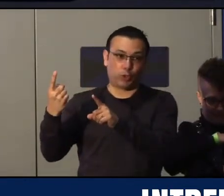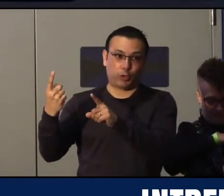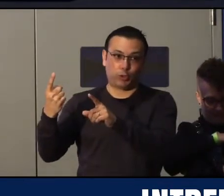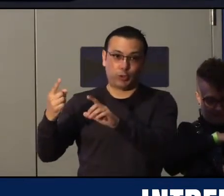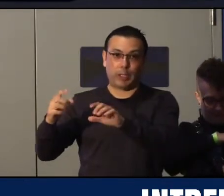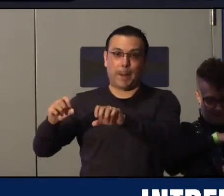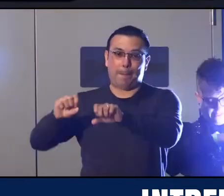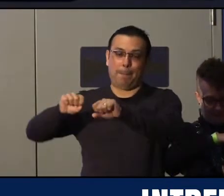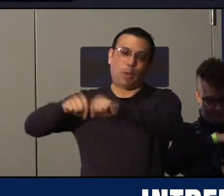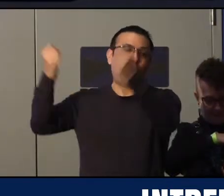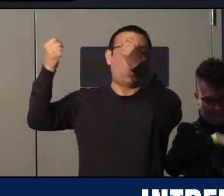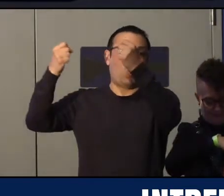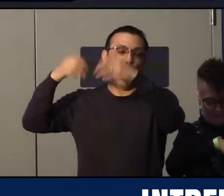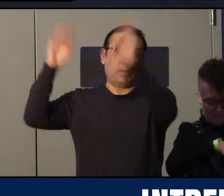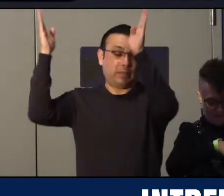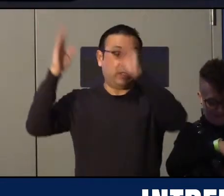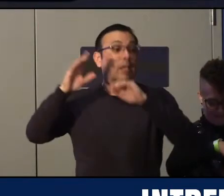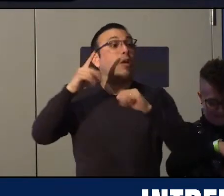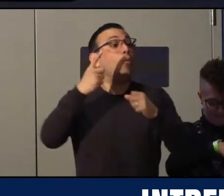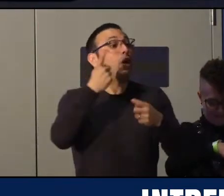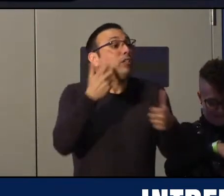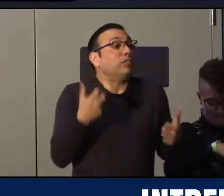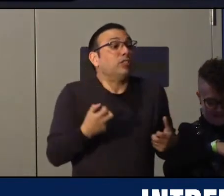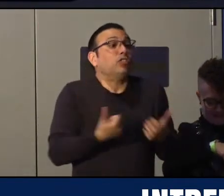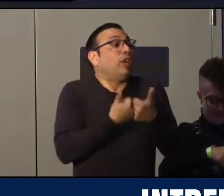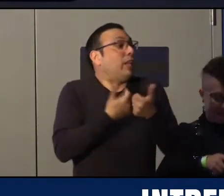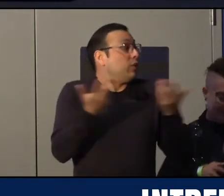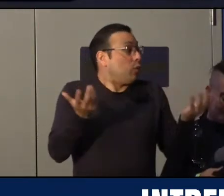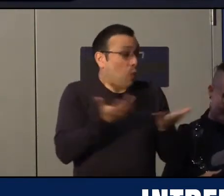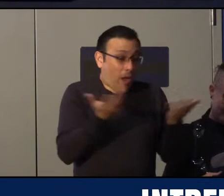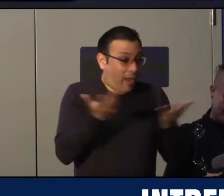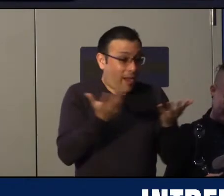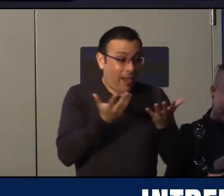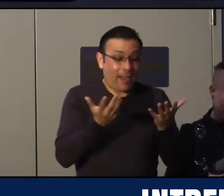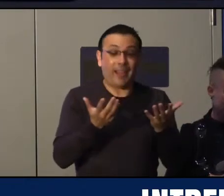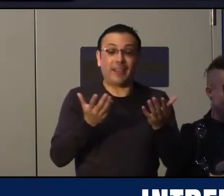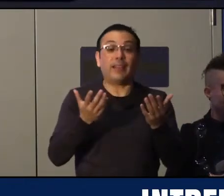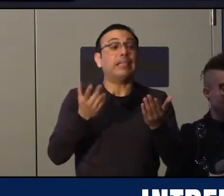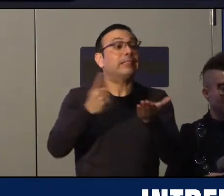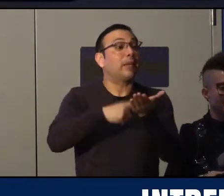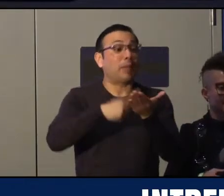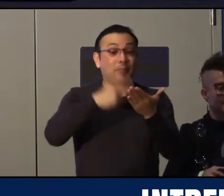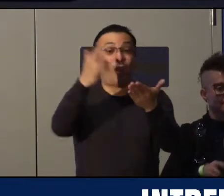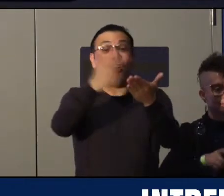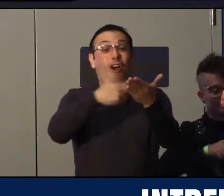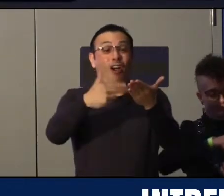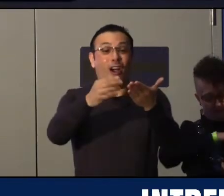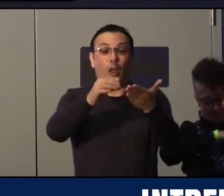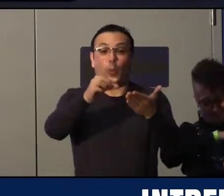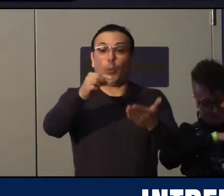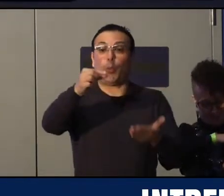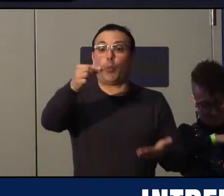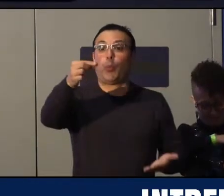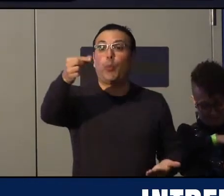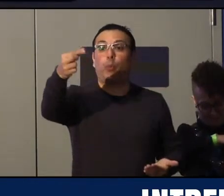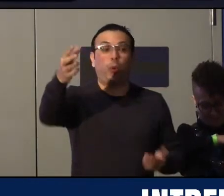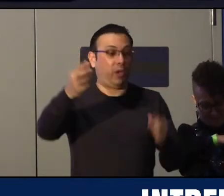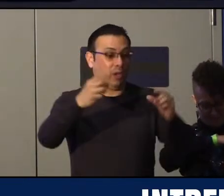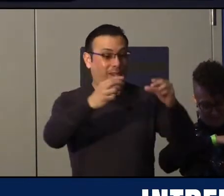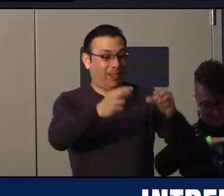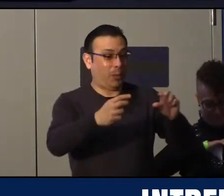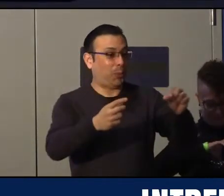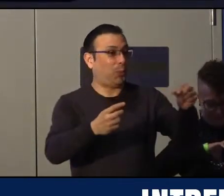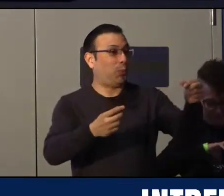to float away. Now, this is a difference. I guess I've never asked Nicole this. Is that when I went to space, now you